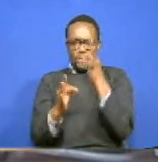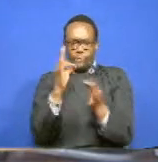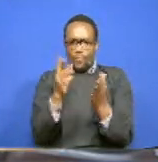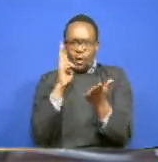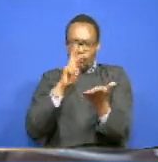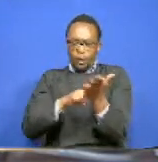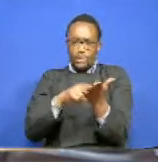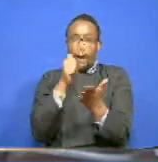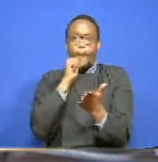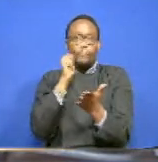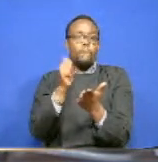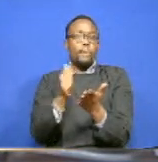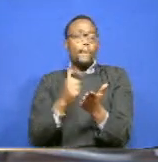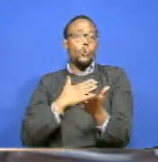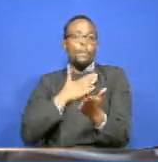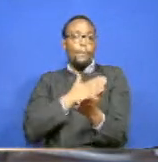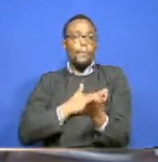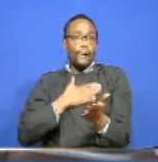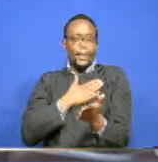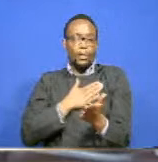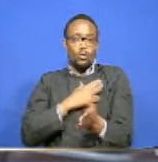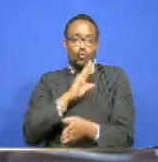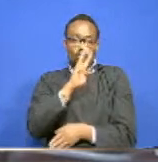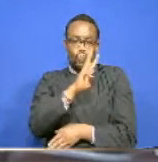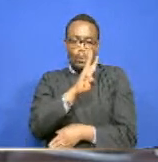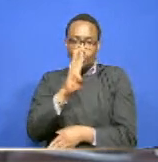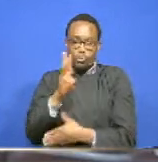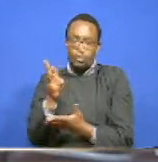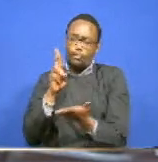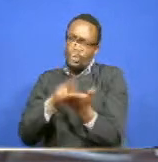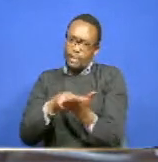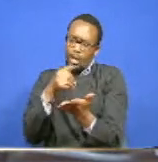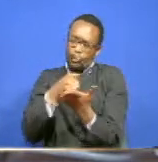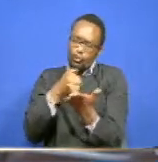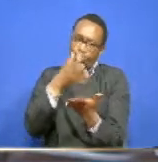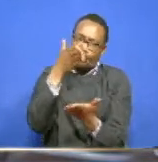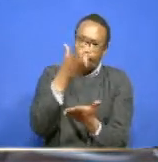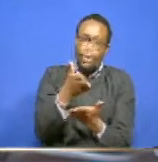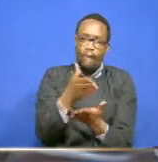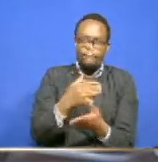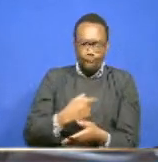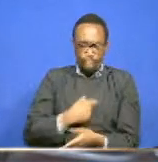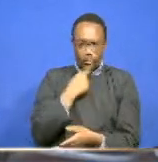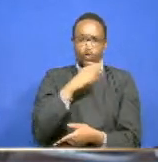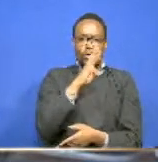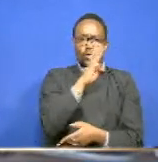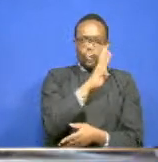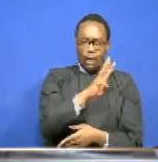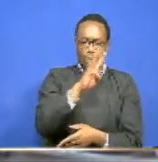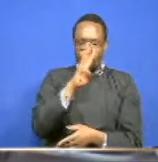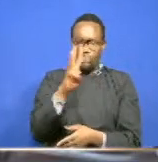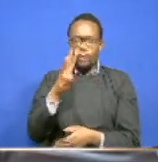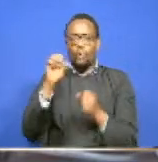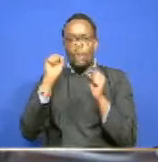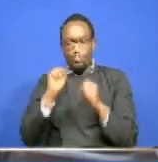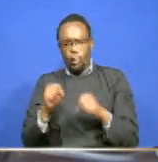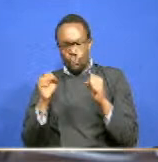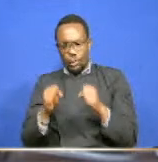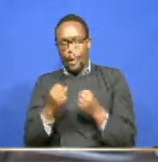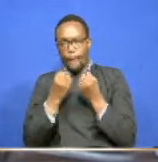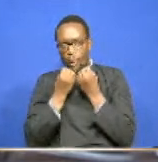registered, kindly do that quickly so that you can be included. Go to our website and you will get